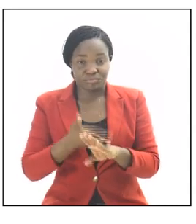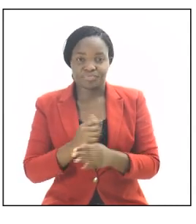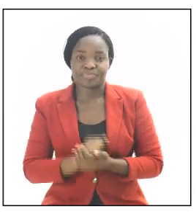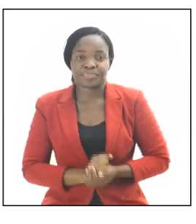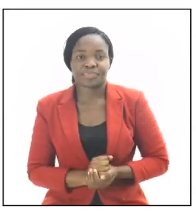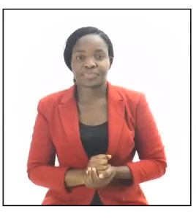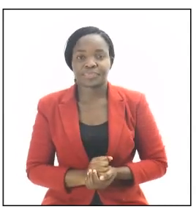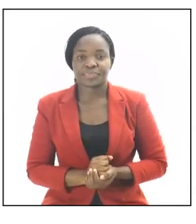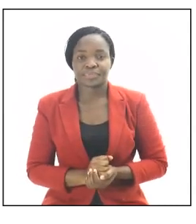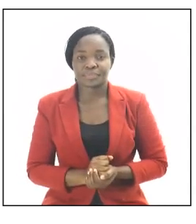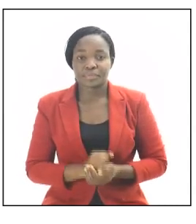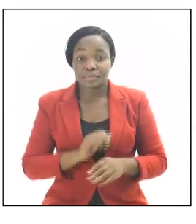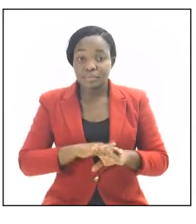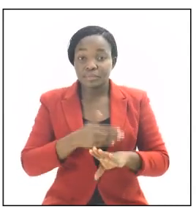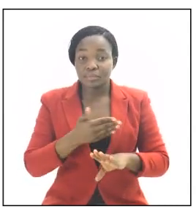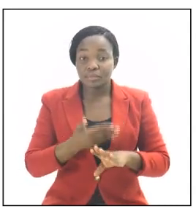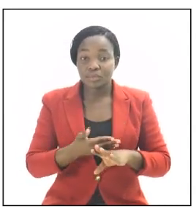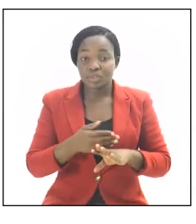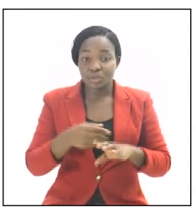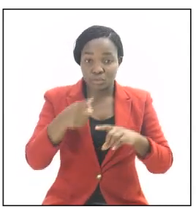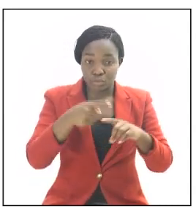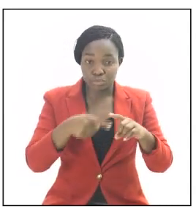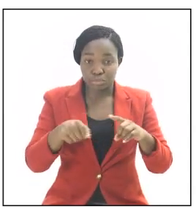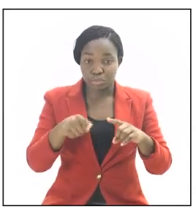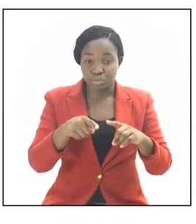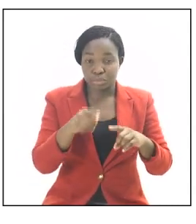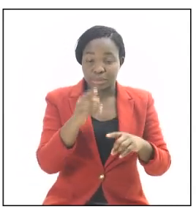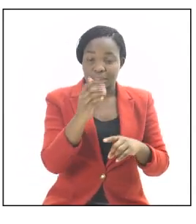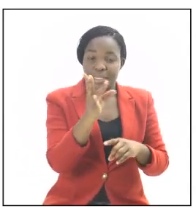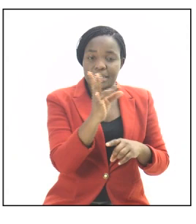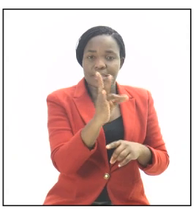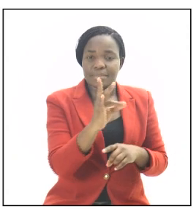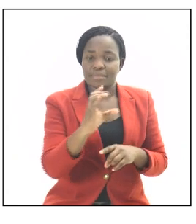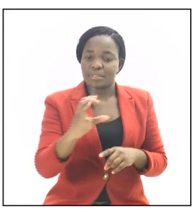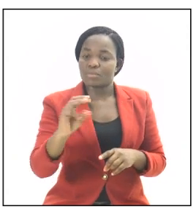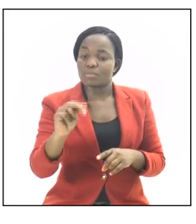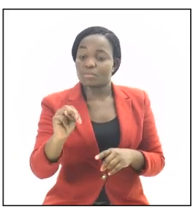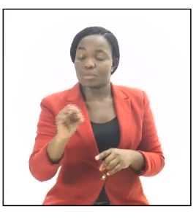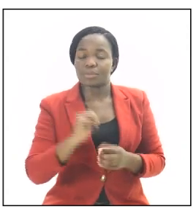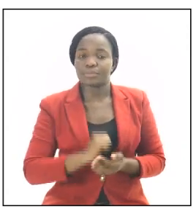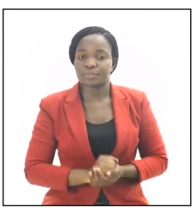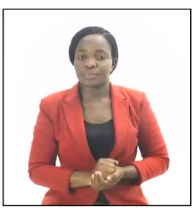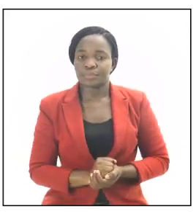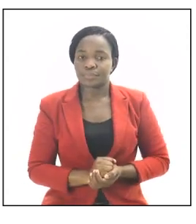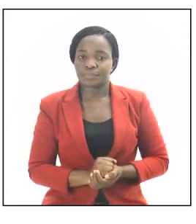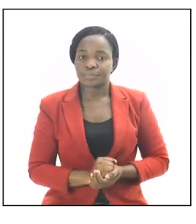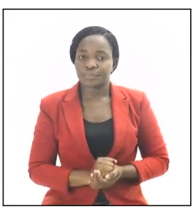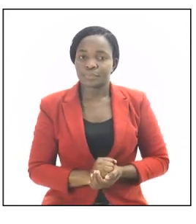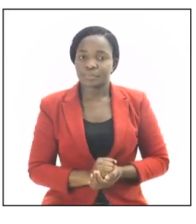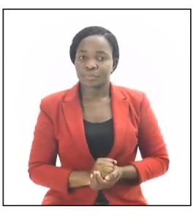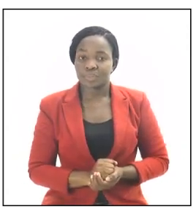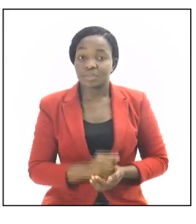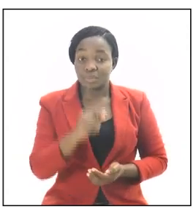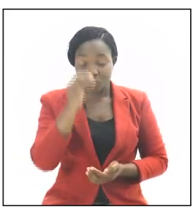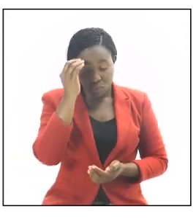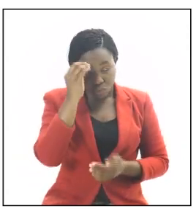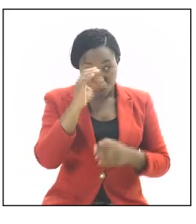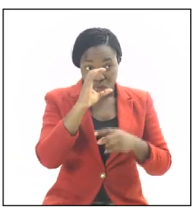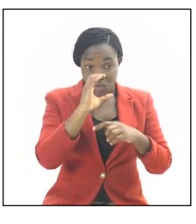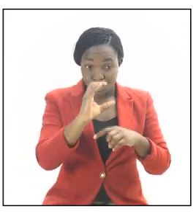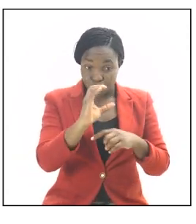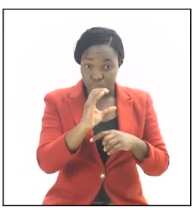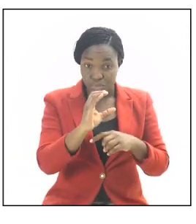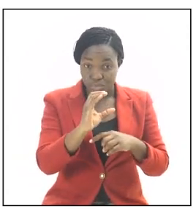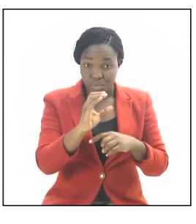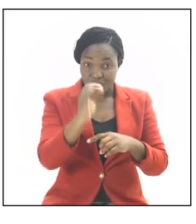reads, the radius of a circle is 7 centimeters. Find the circumference of the